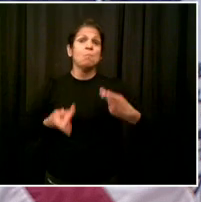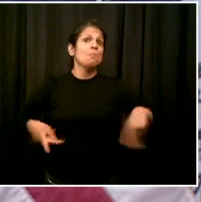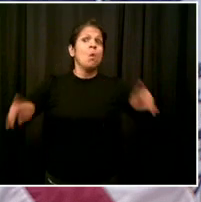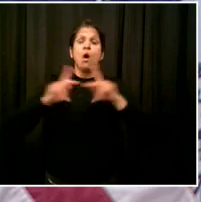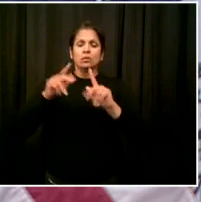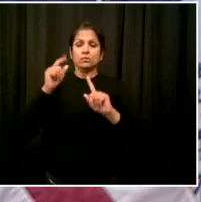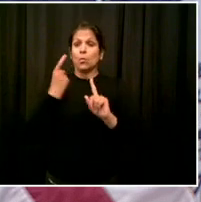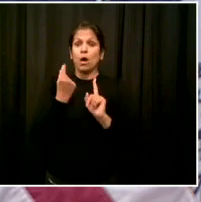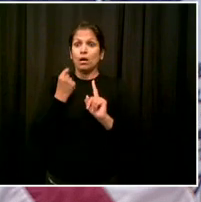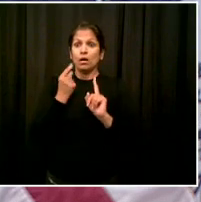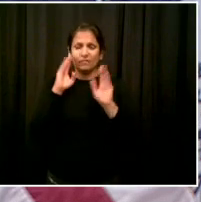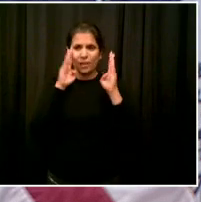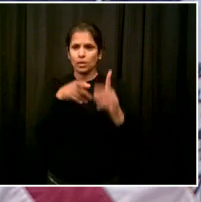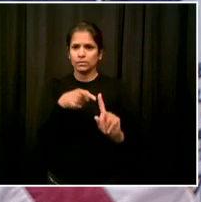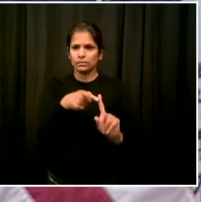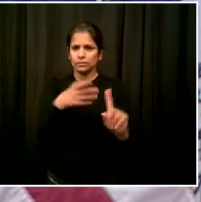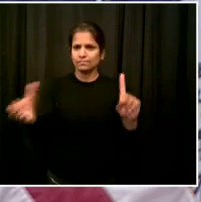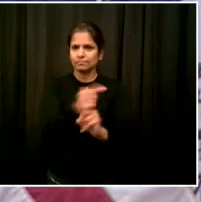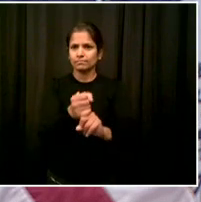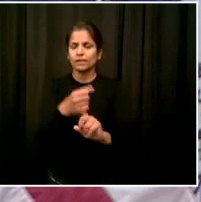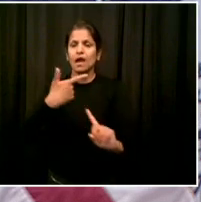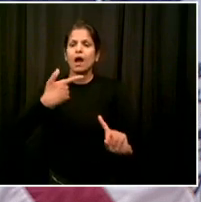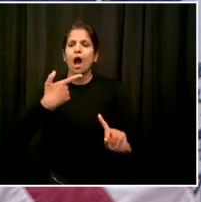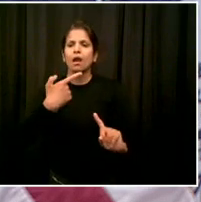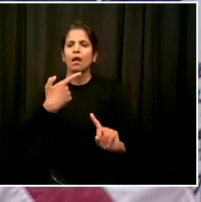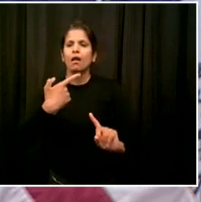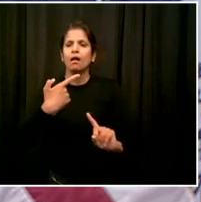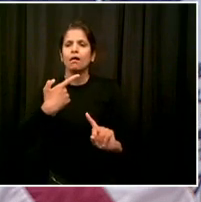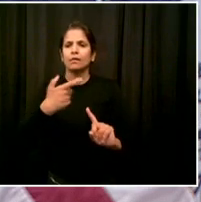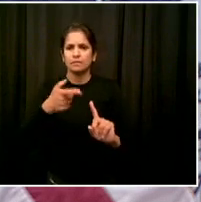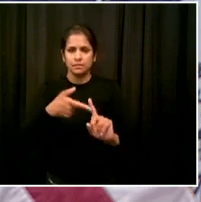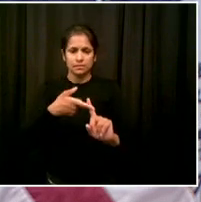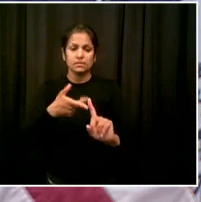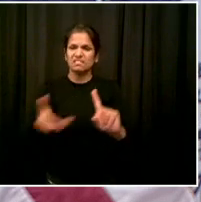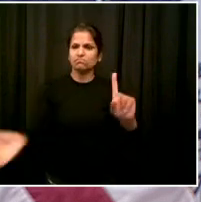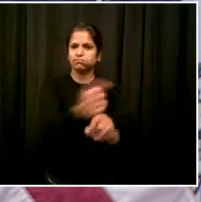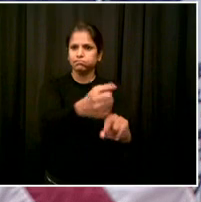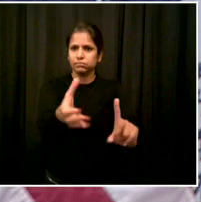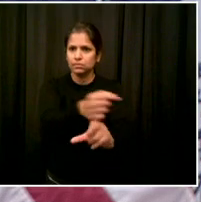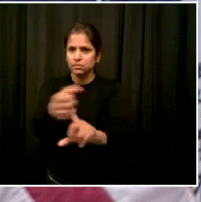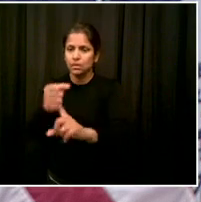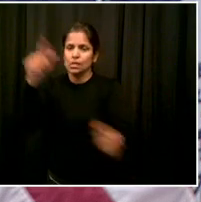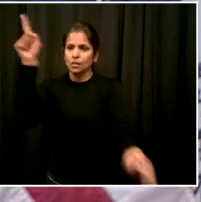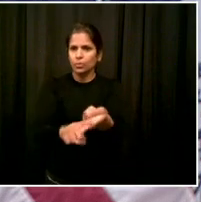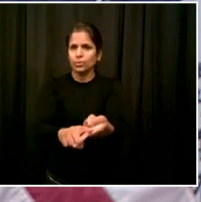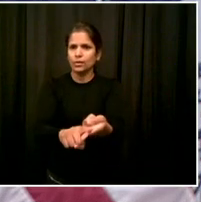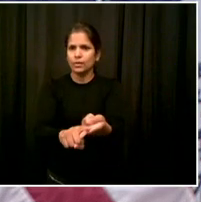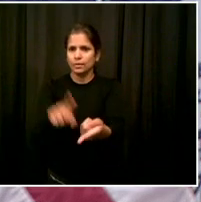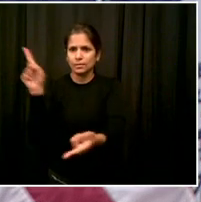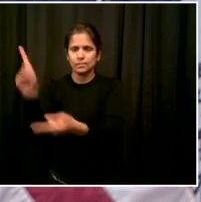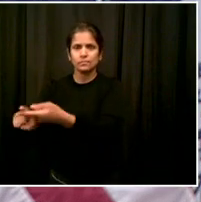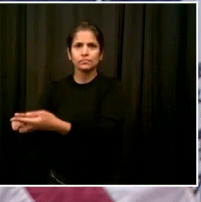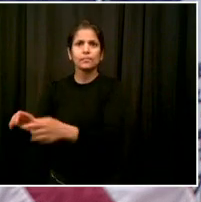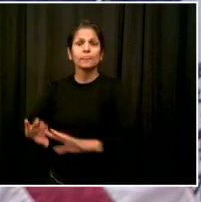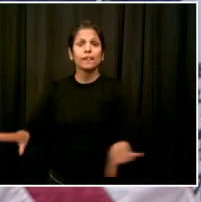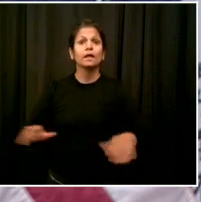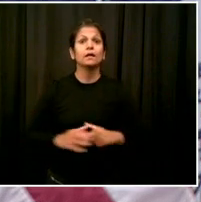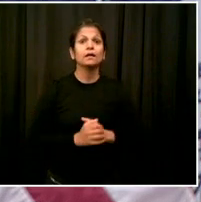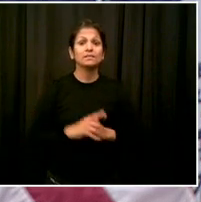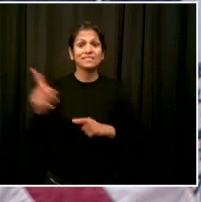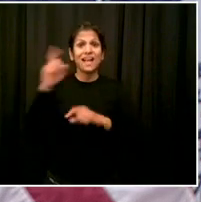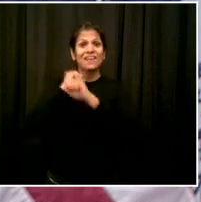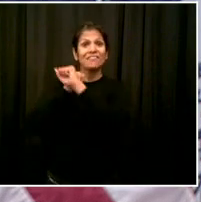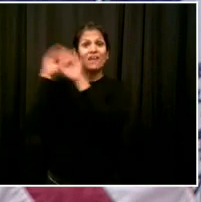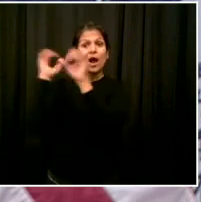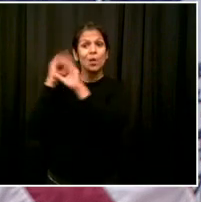that. The fireworks can be unsafe. I'm not for a moment missing that. But the challenge a lot of times with fireworks